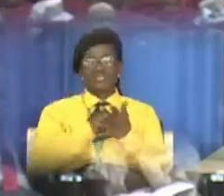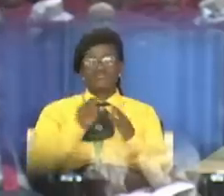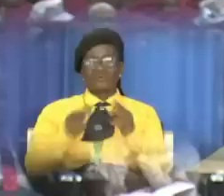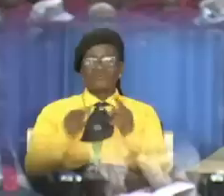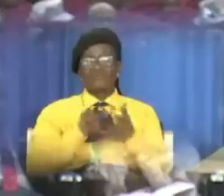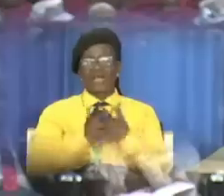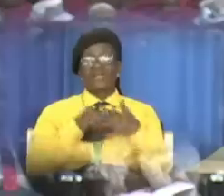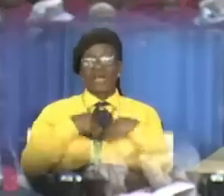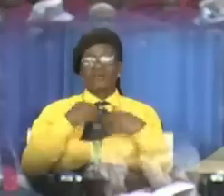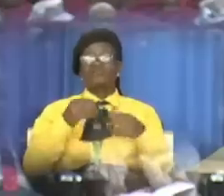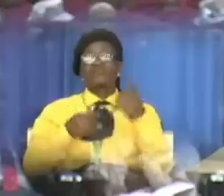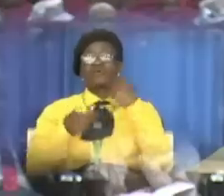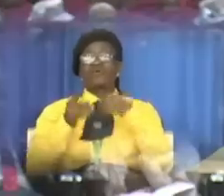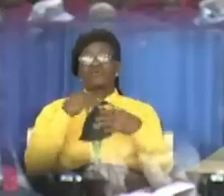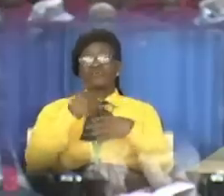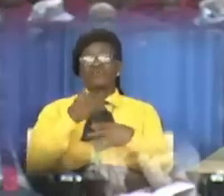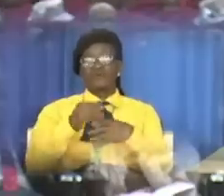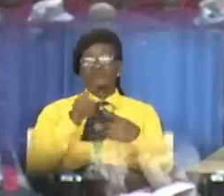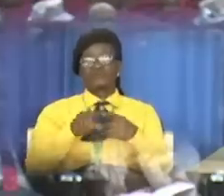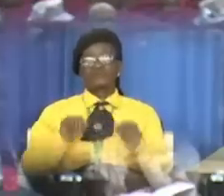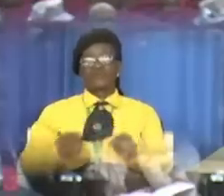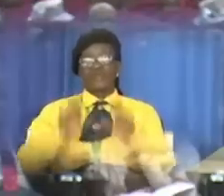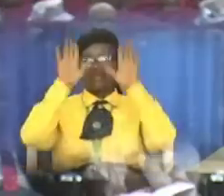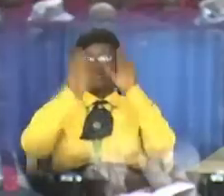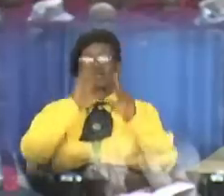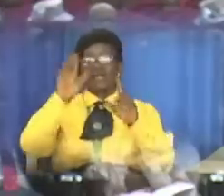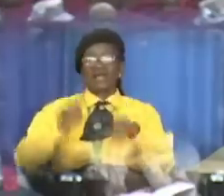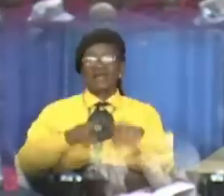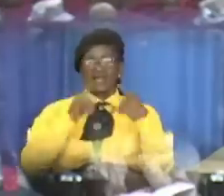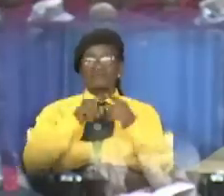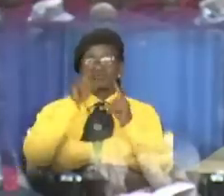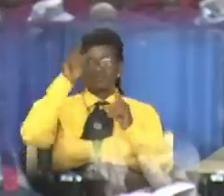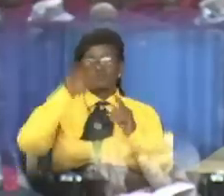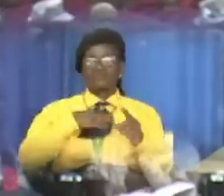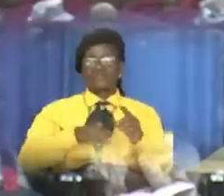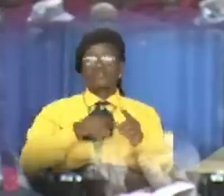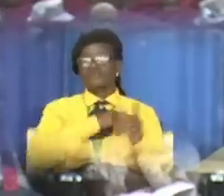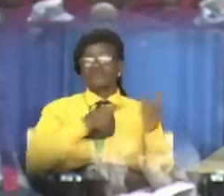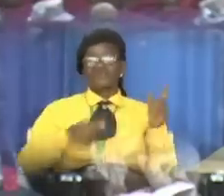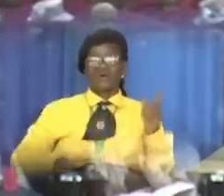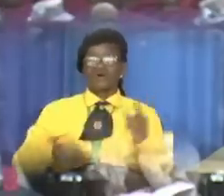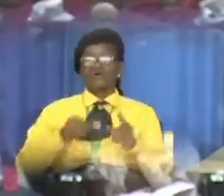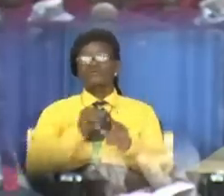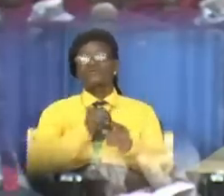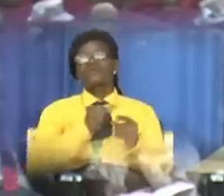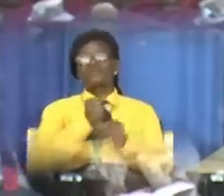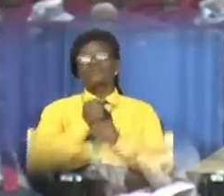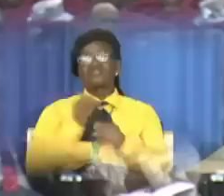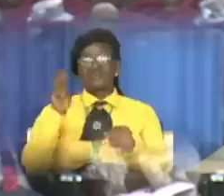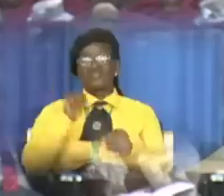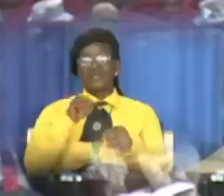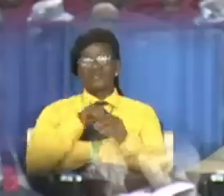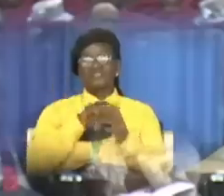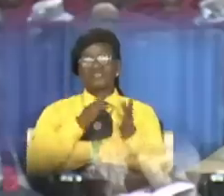to surrender their life to you. Please, Lord God Almighty, receive them in Jesus' name.